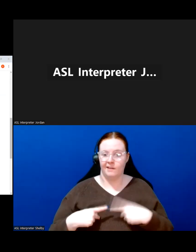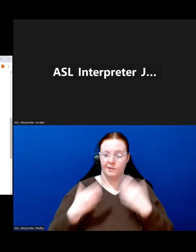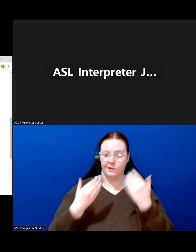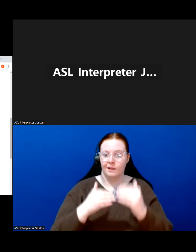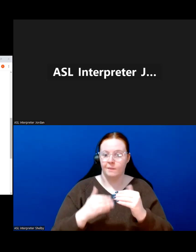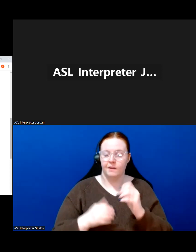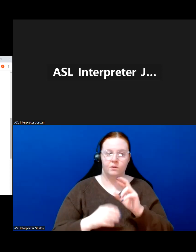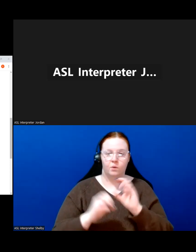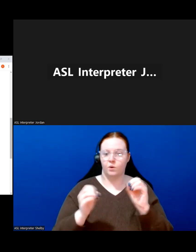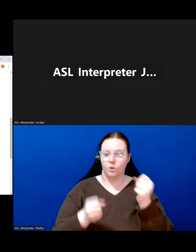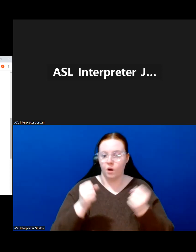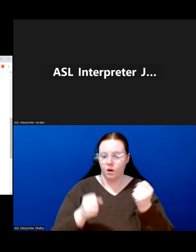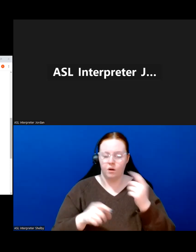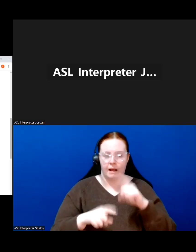car,